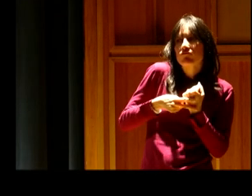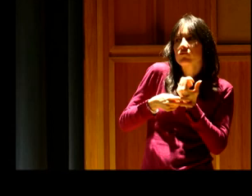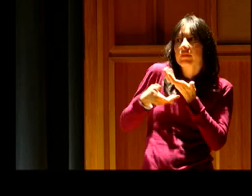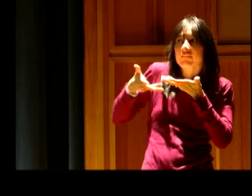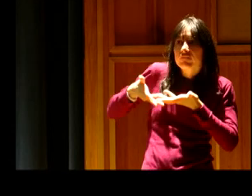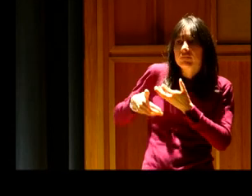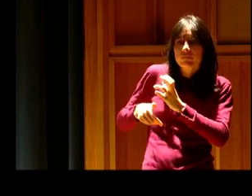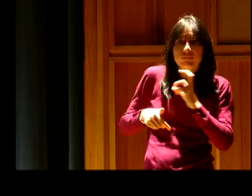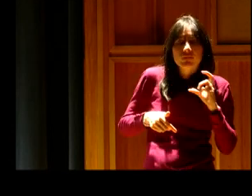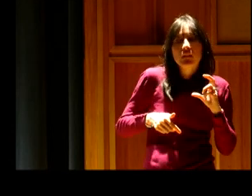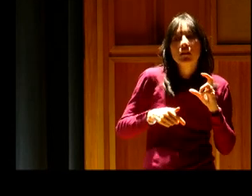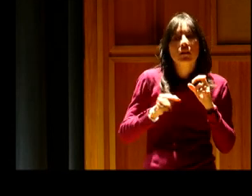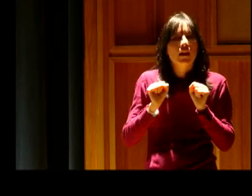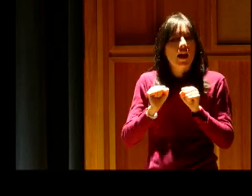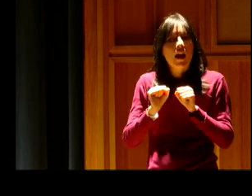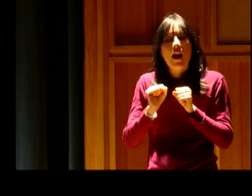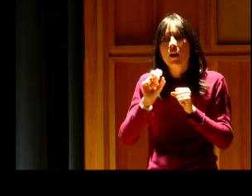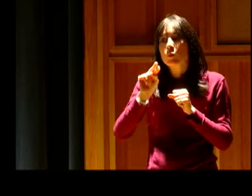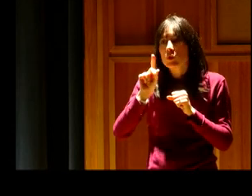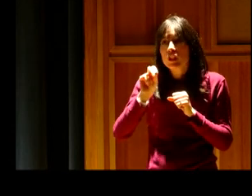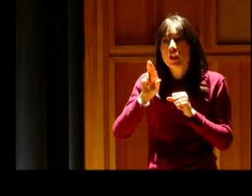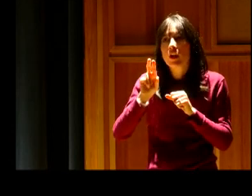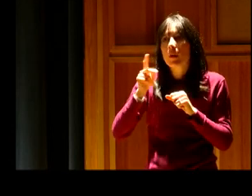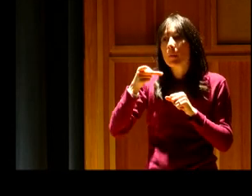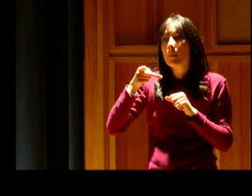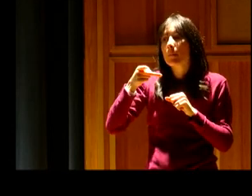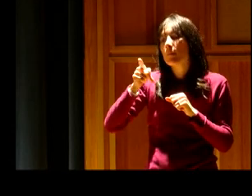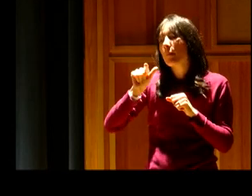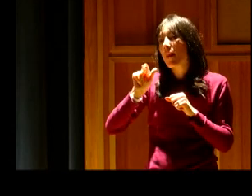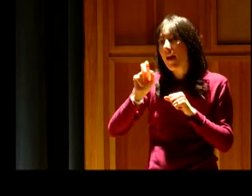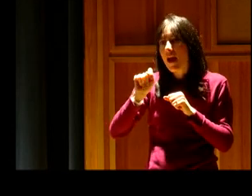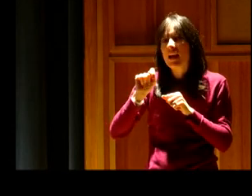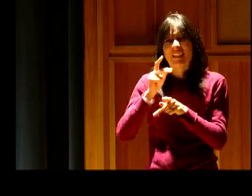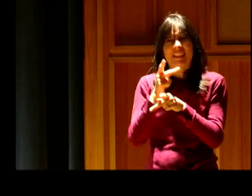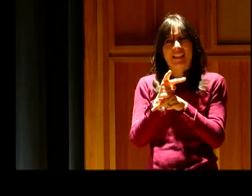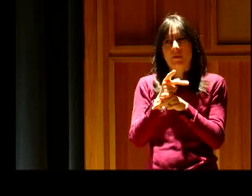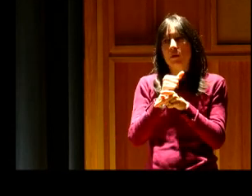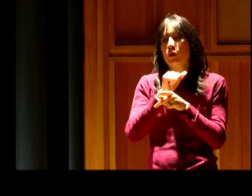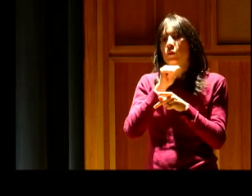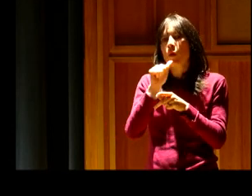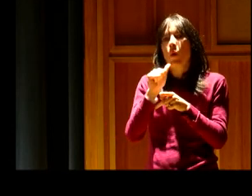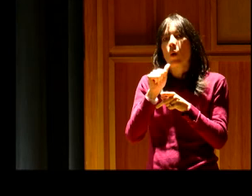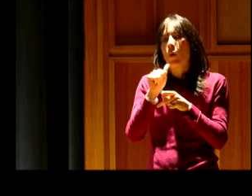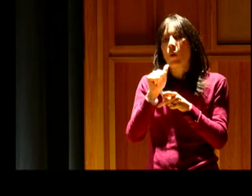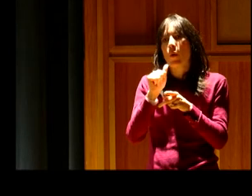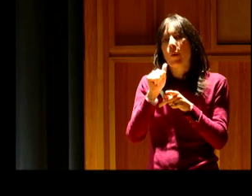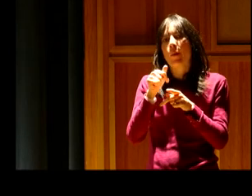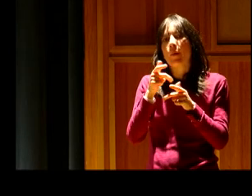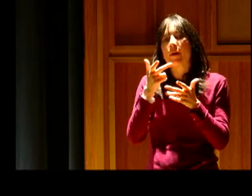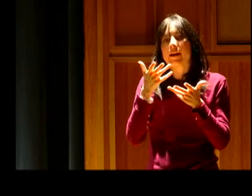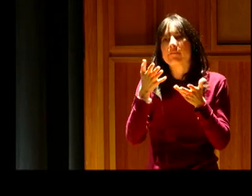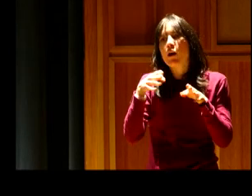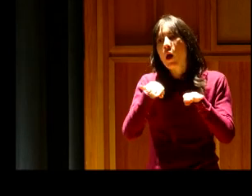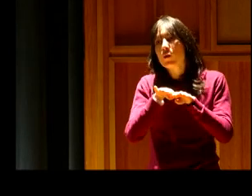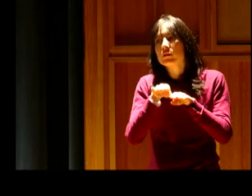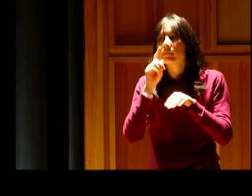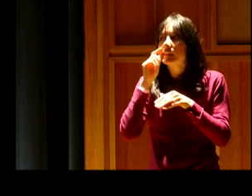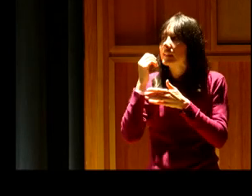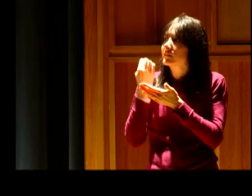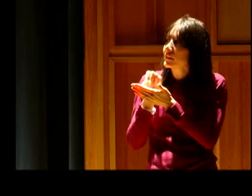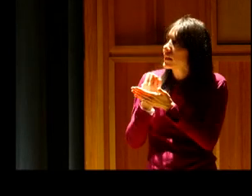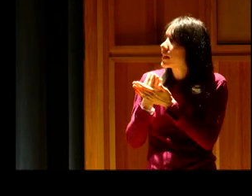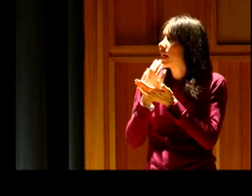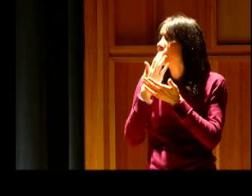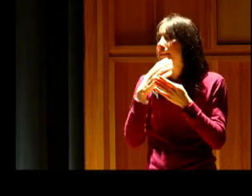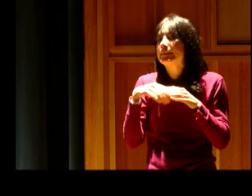preserve our existing nuclear power plants rather than let them prematurely close due to economic